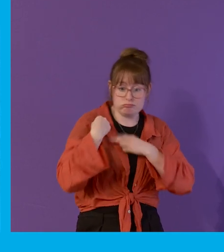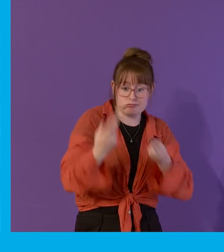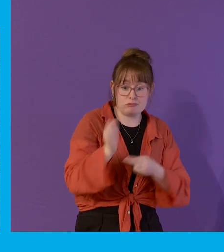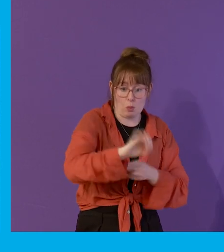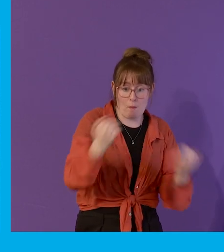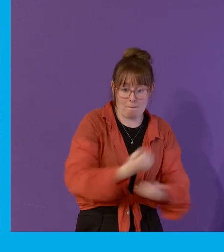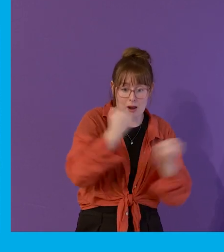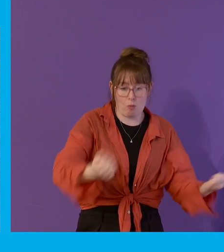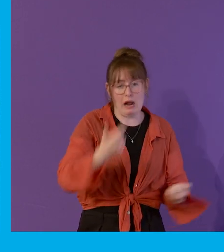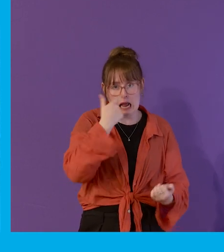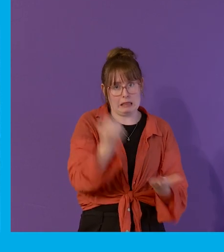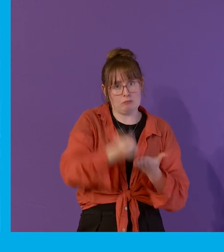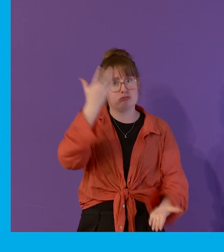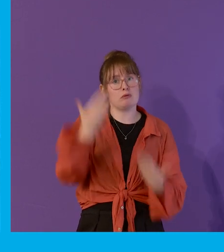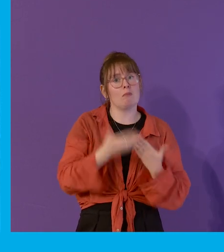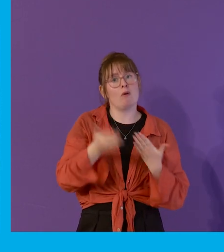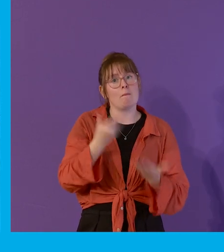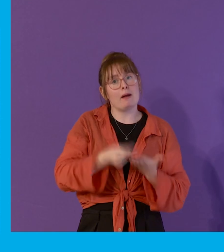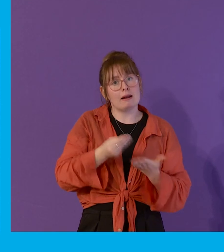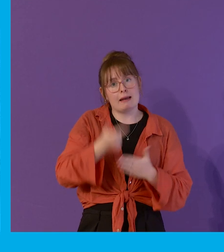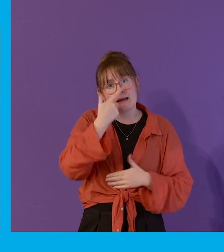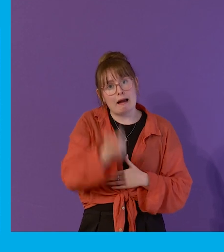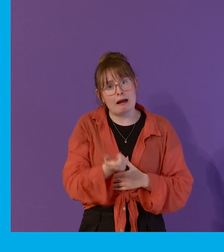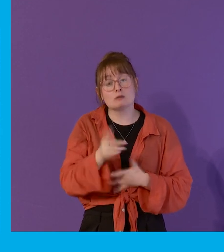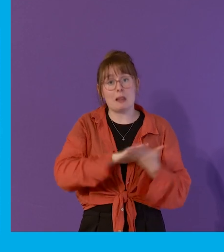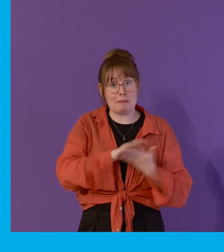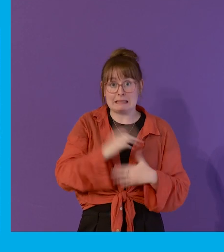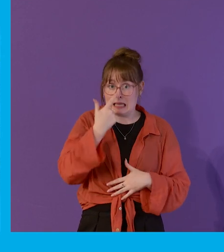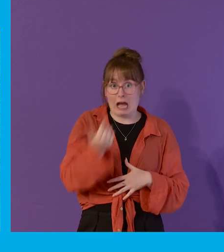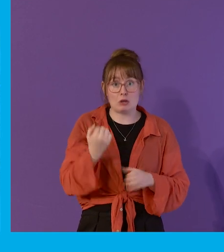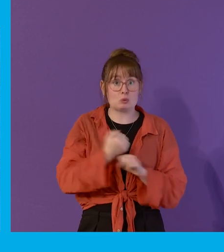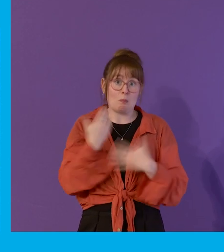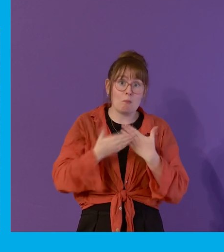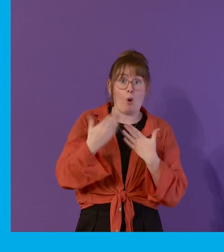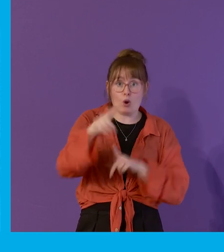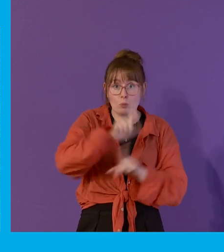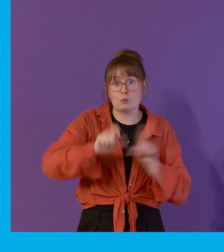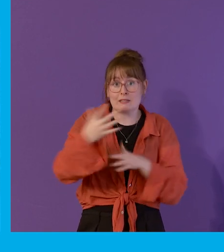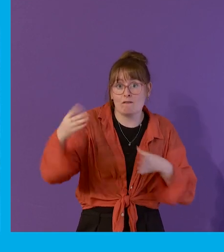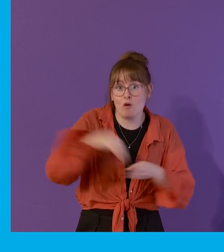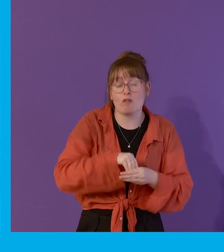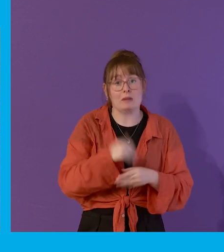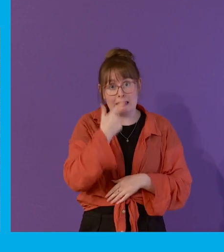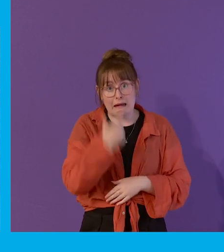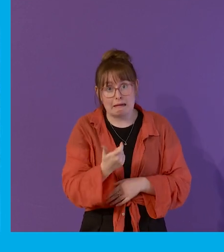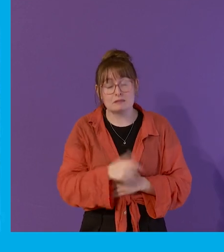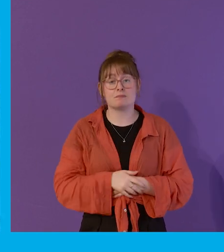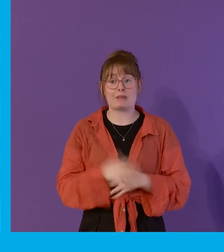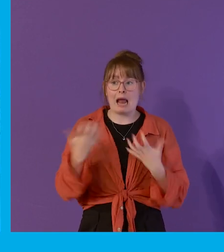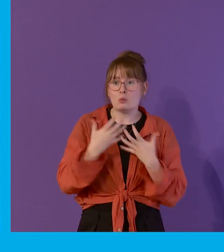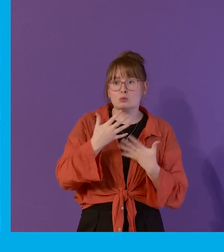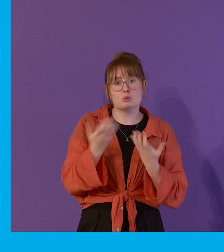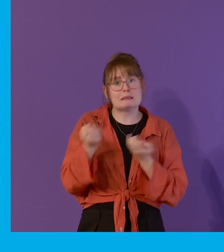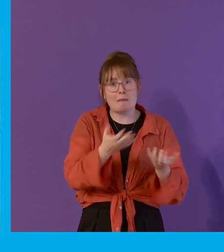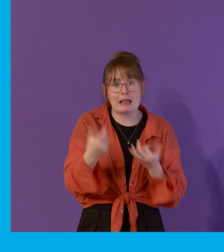the capacity to raise? And that would allow them then to do serious community involvement in deciding who to spend that money. Can